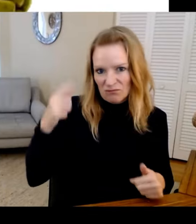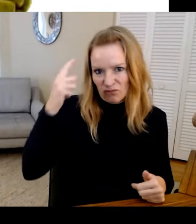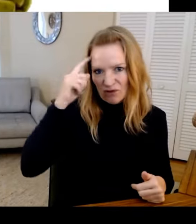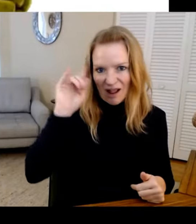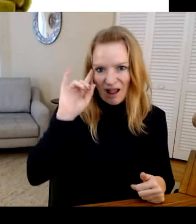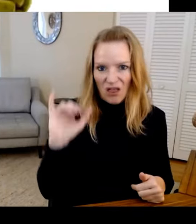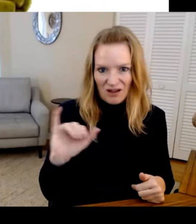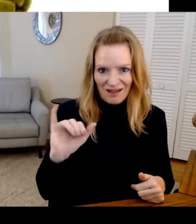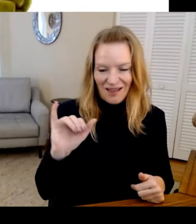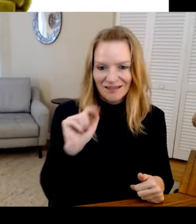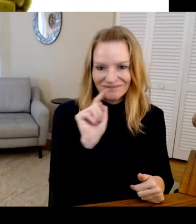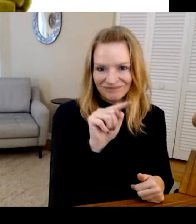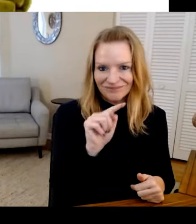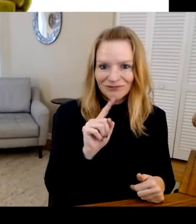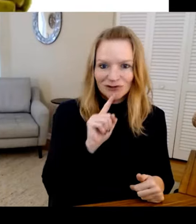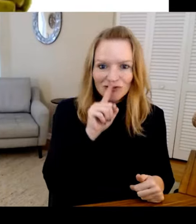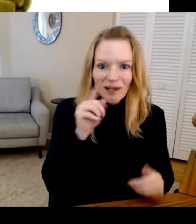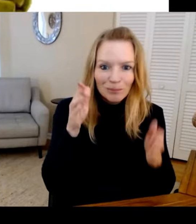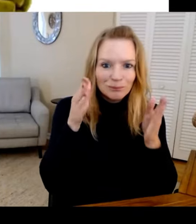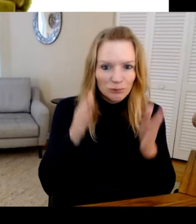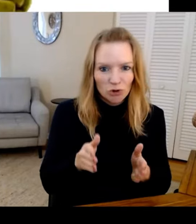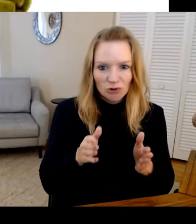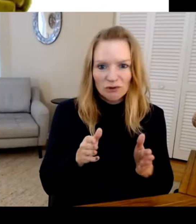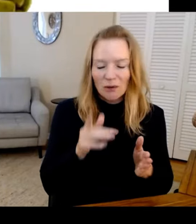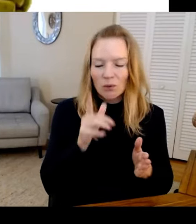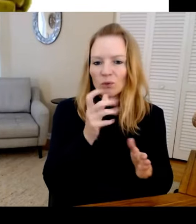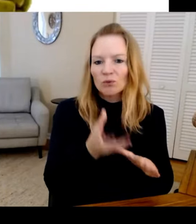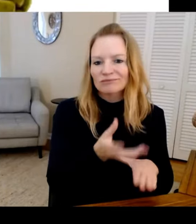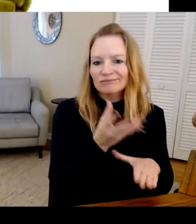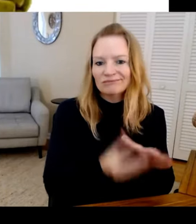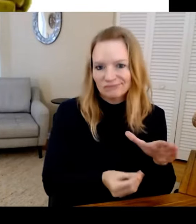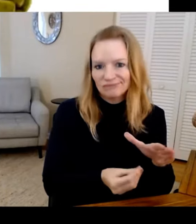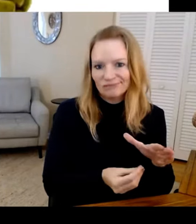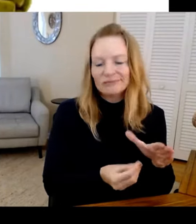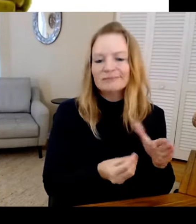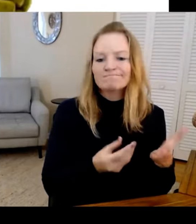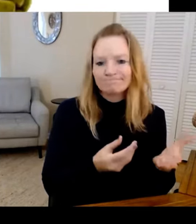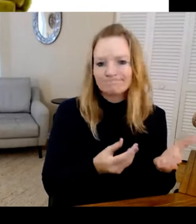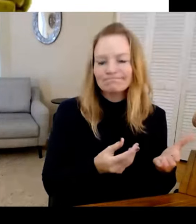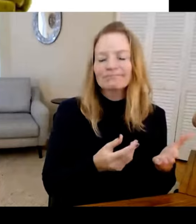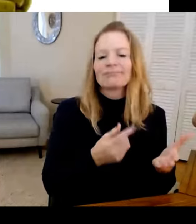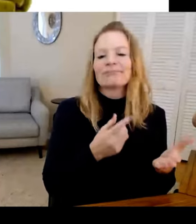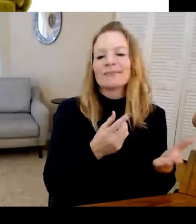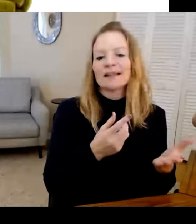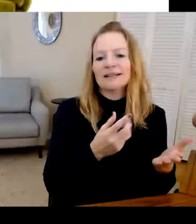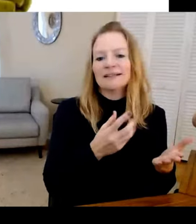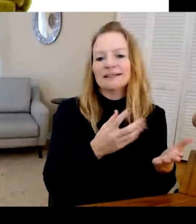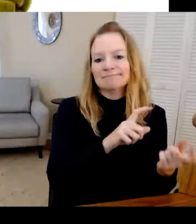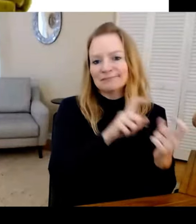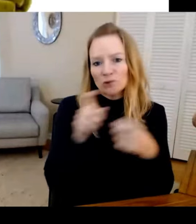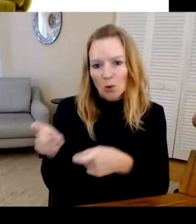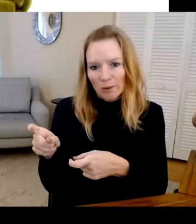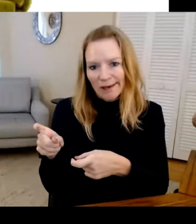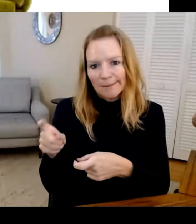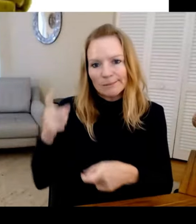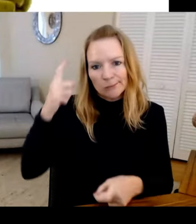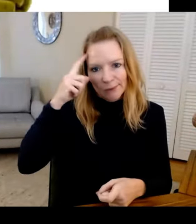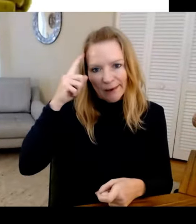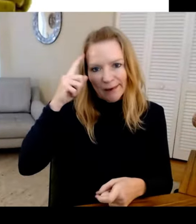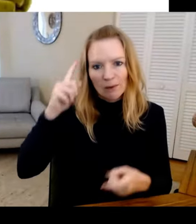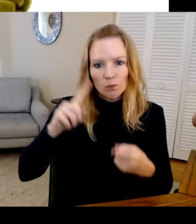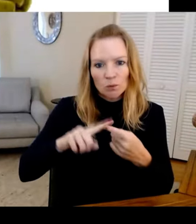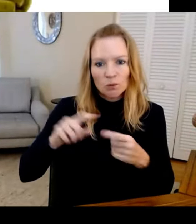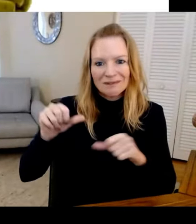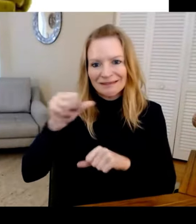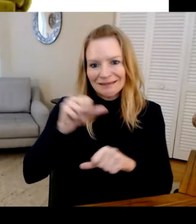Here, so what a human brain looks like. So really this is a person's brain who passed away and